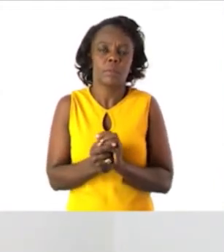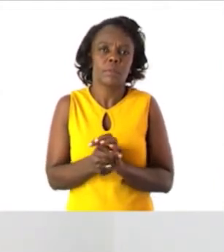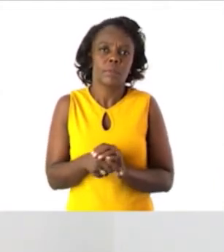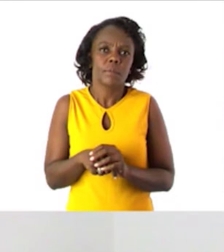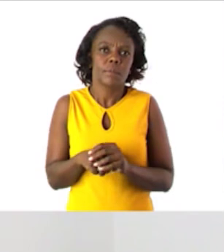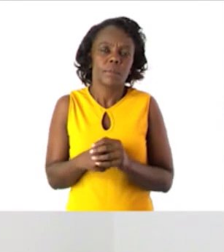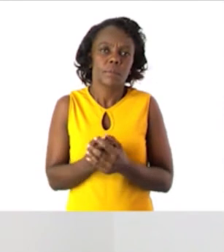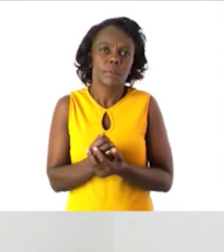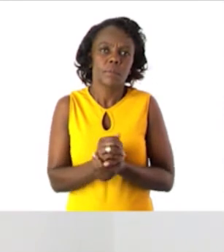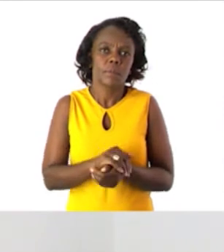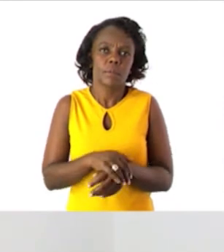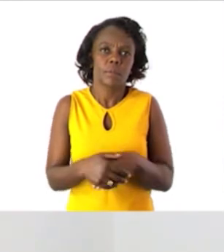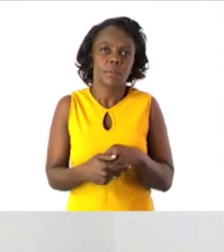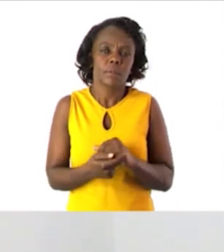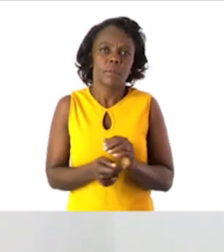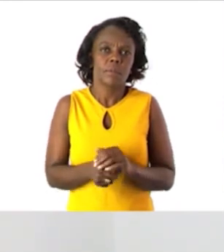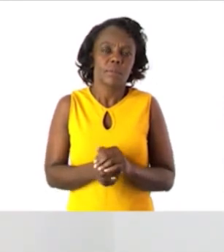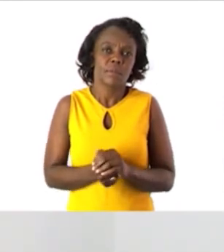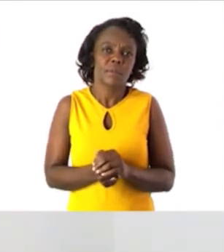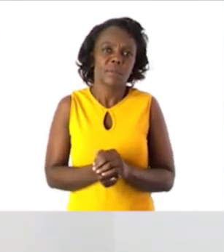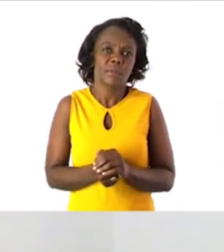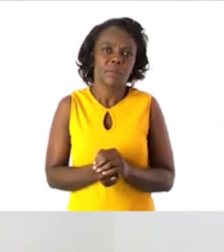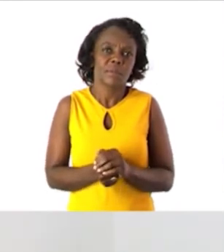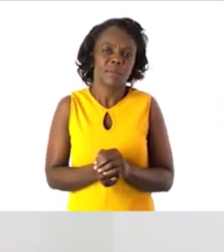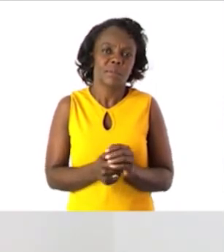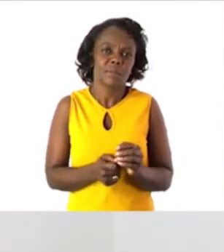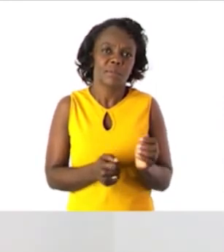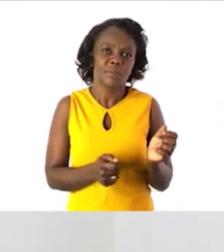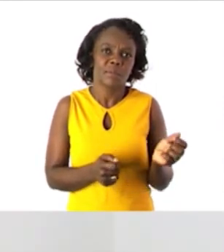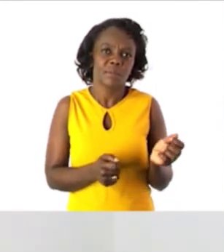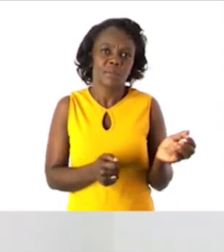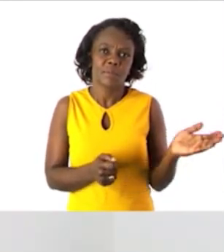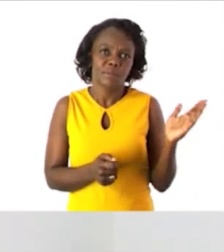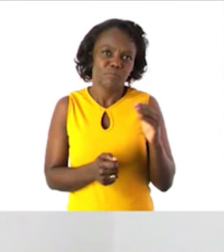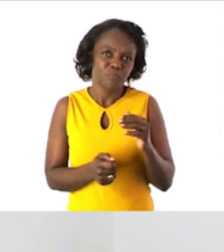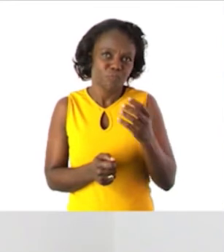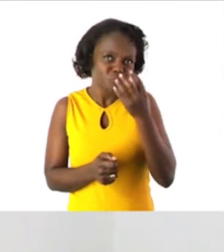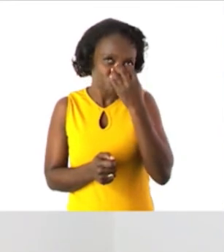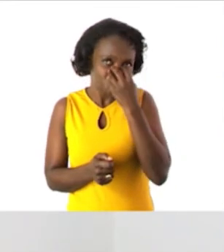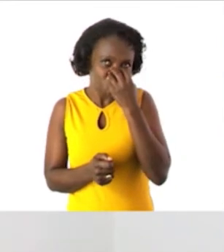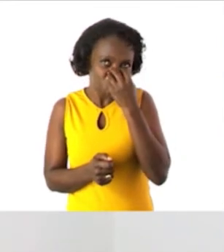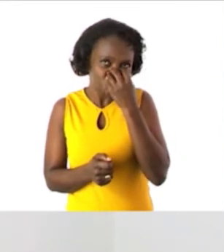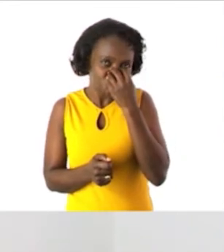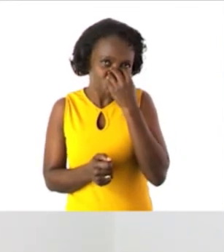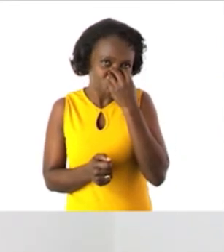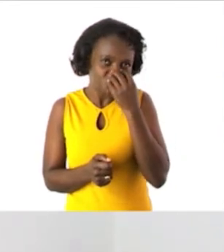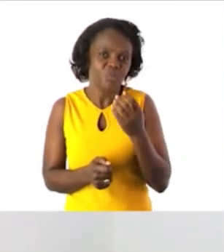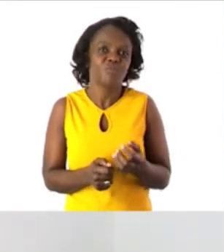fingers. That's it. We can do that every time in order to take out the